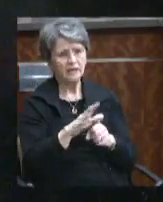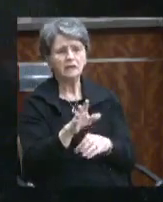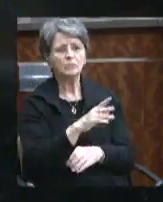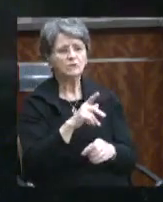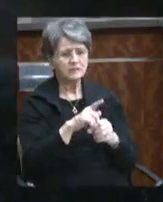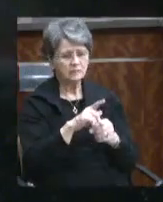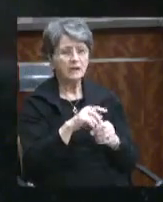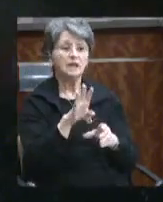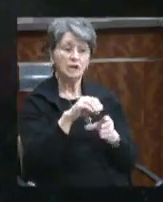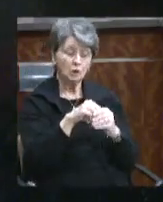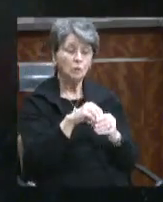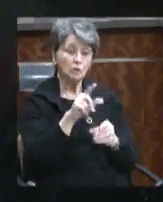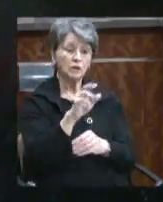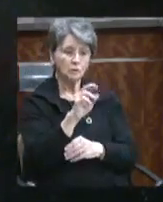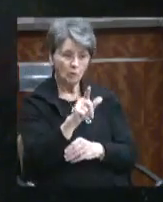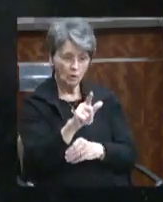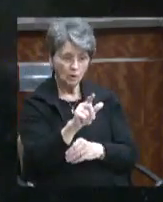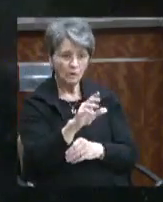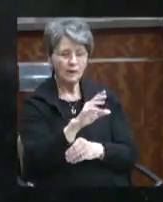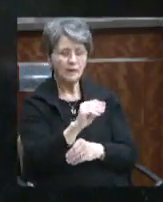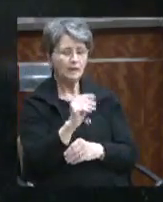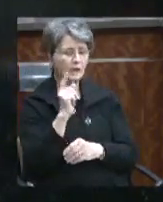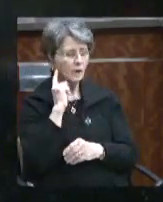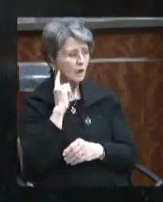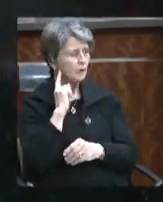Laurel. And you've heard from both